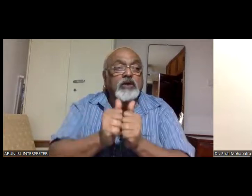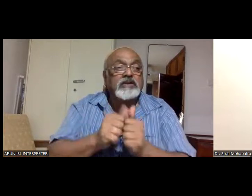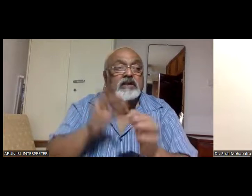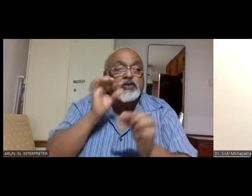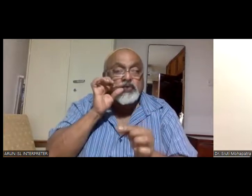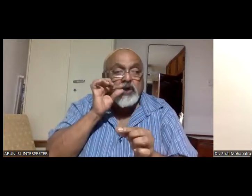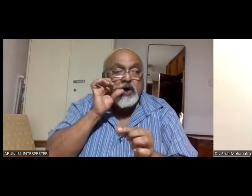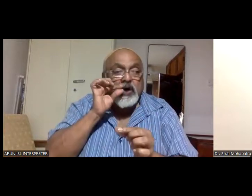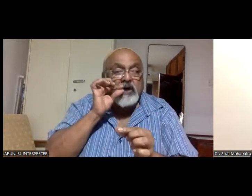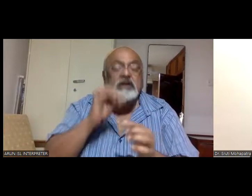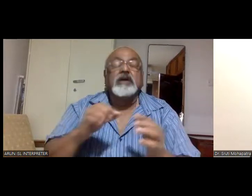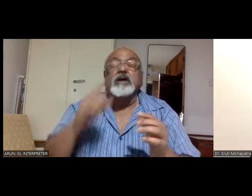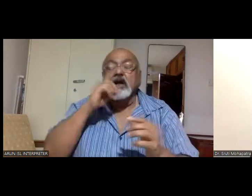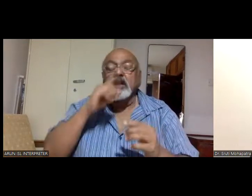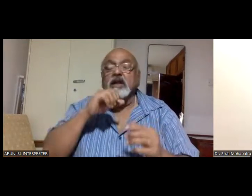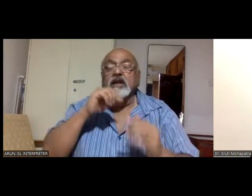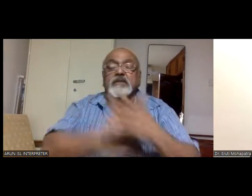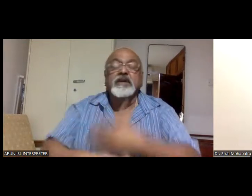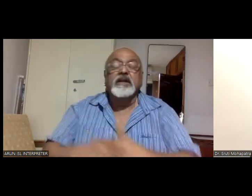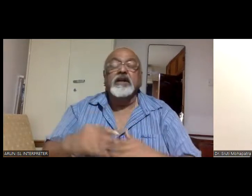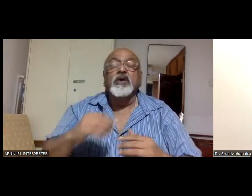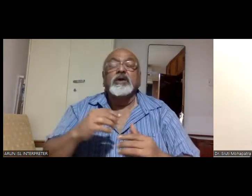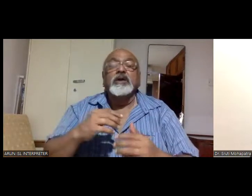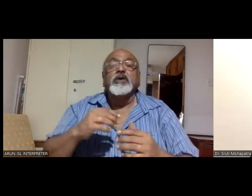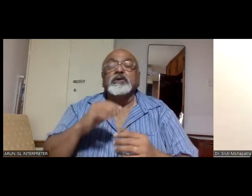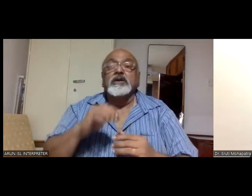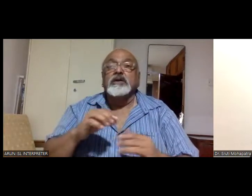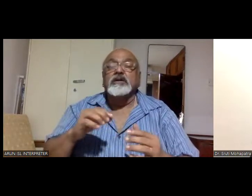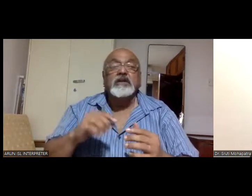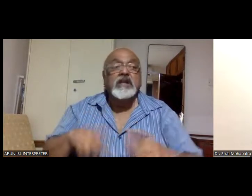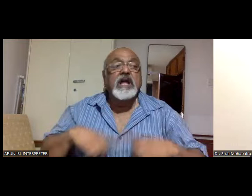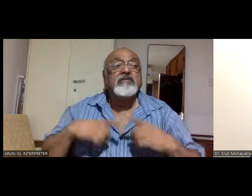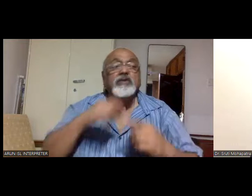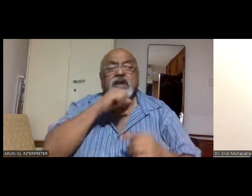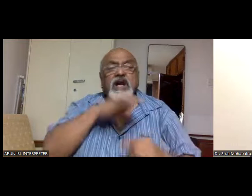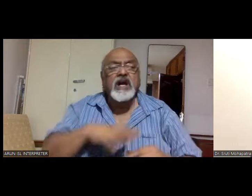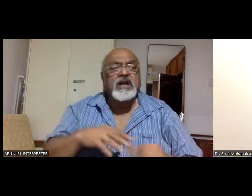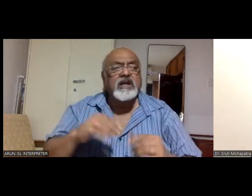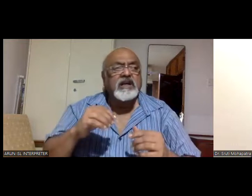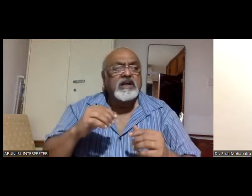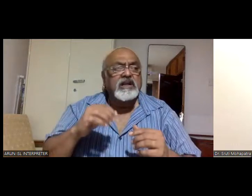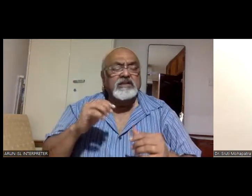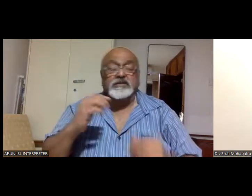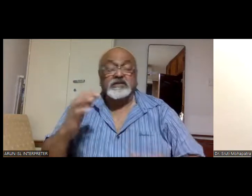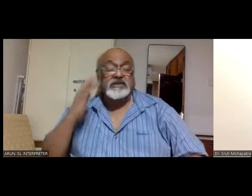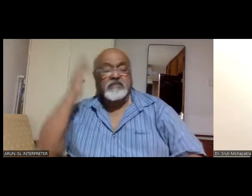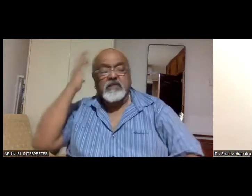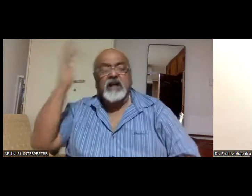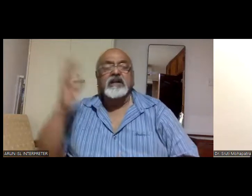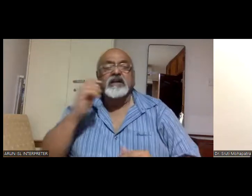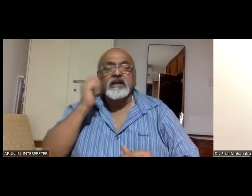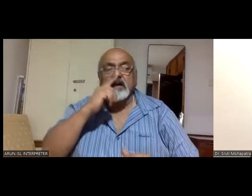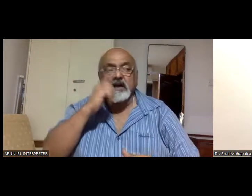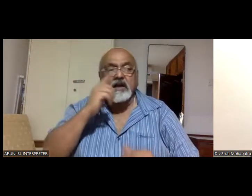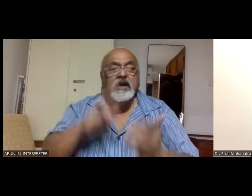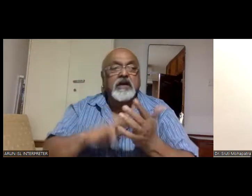her sexuality. And it is on the life of a very young and smart woman, Malini Chip, who is